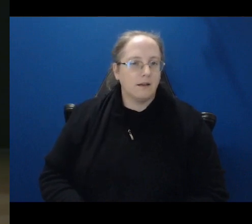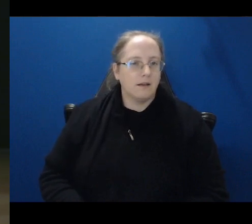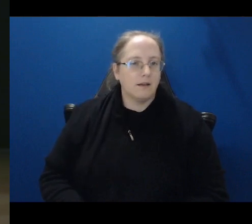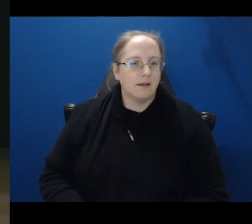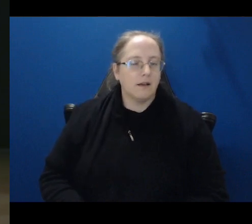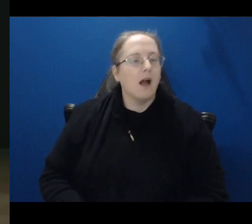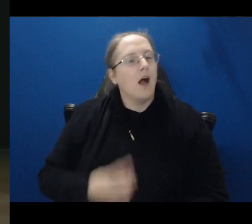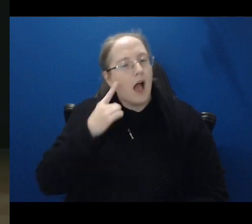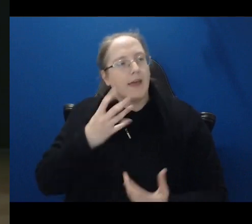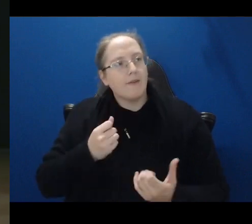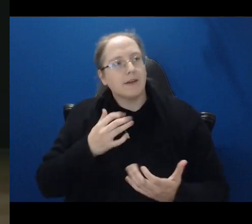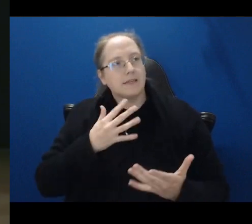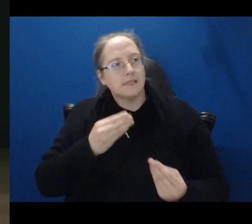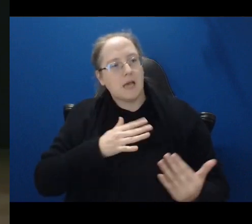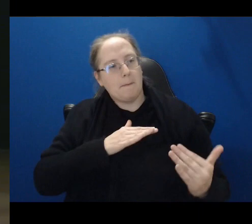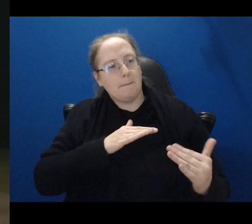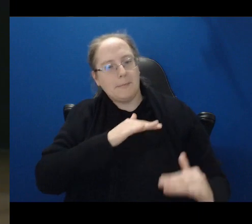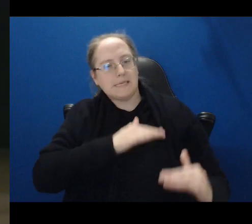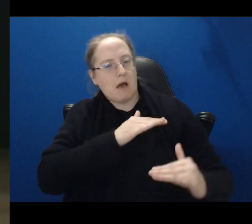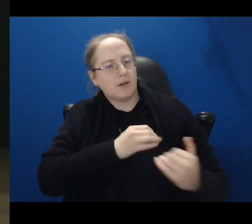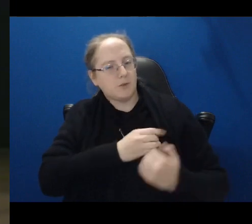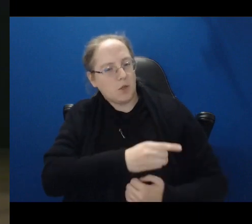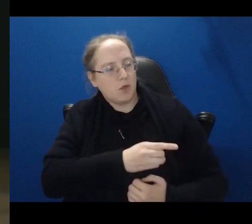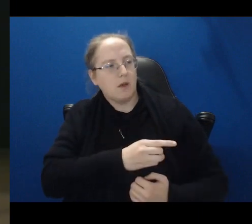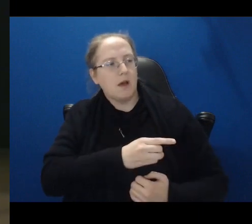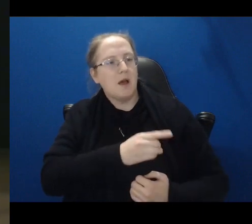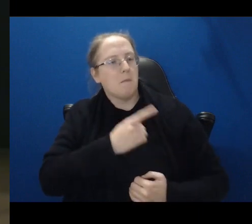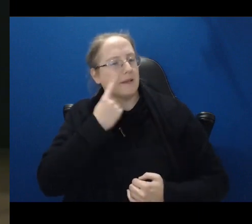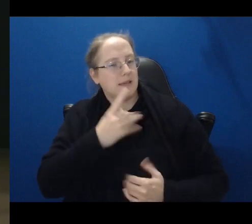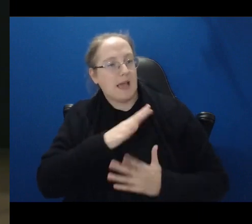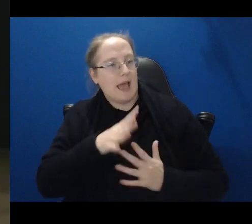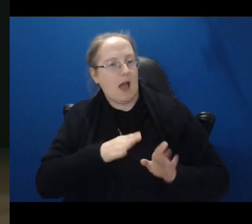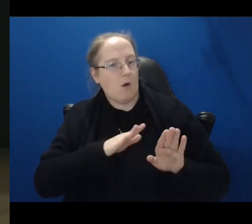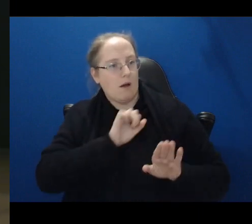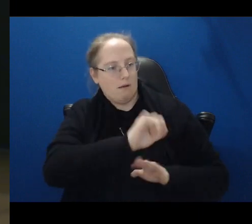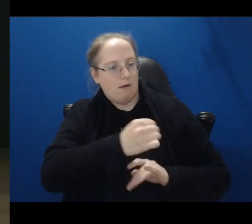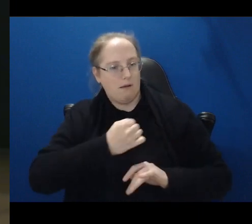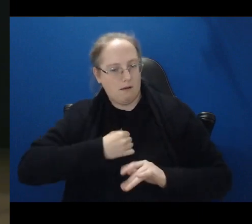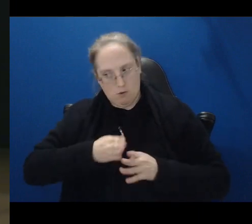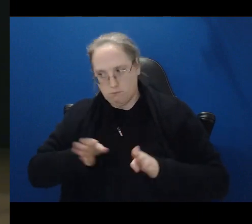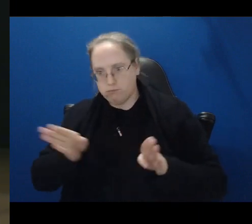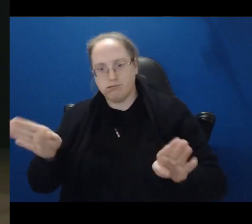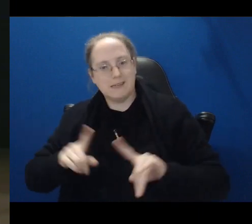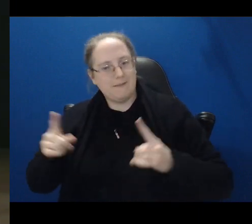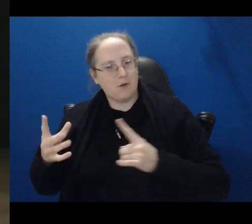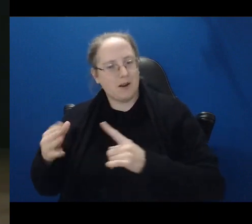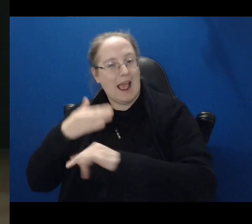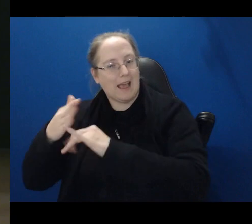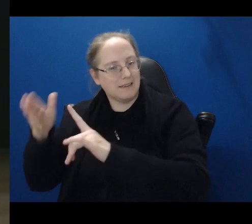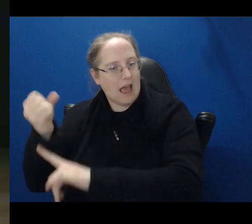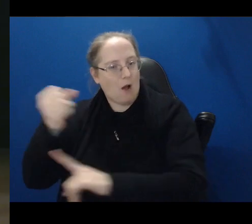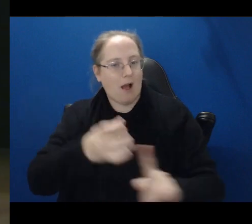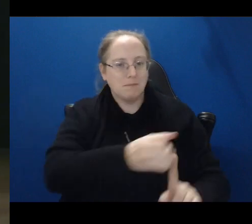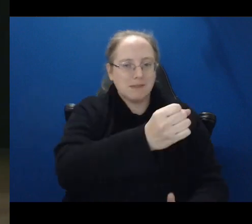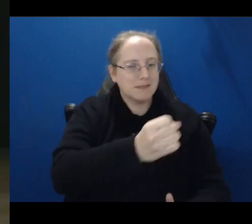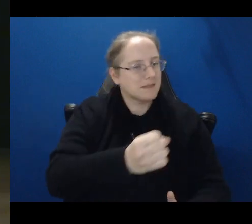that, but then seeing how they produce these really different outcomes is a really interesting part of the